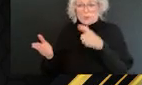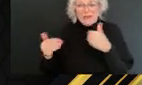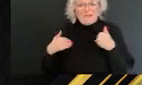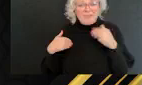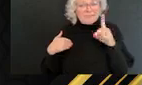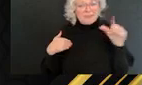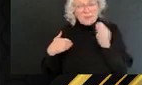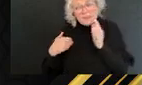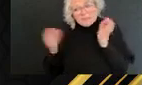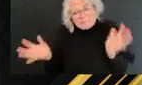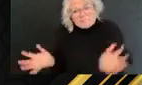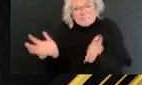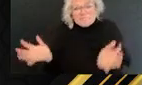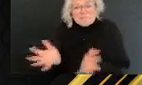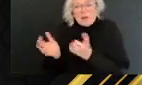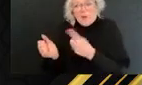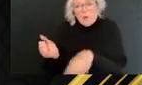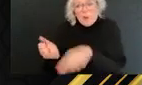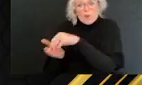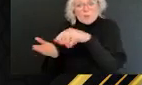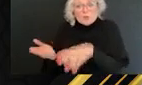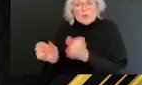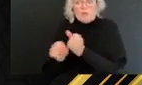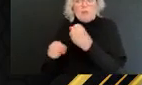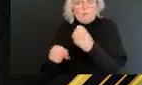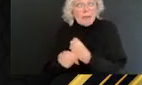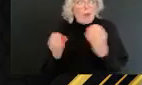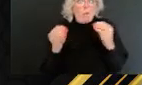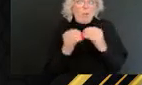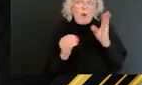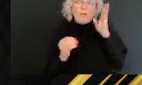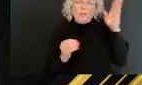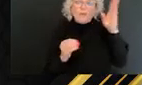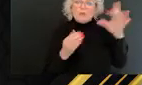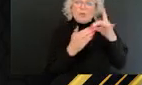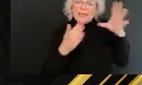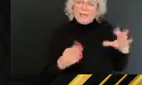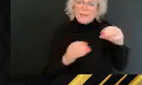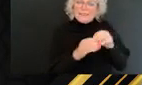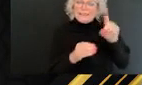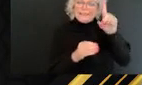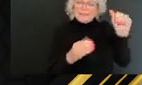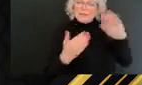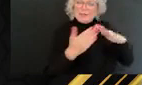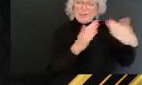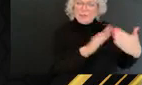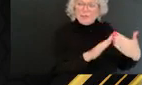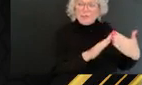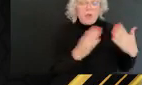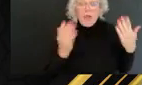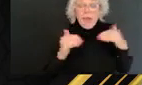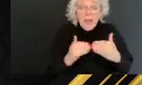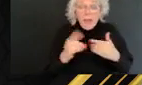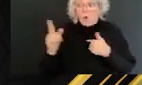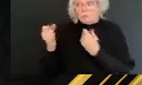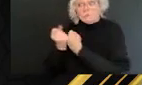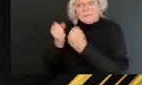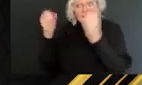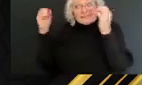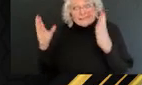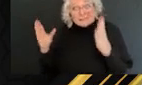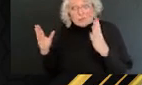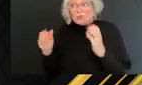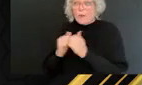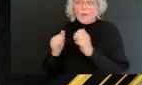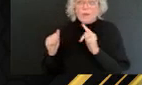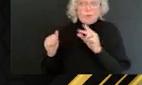with disabilities in order to create more disabled leaders of the future. By supporting teachers with tools and training,